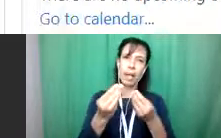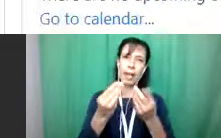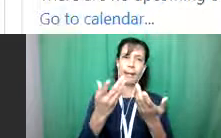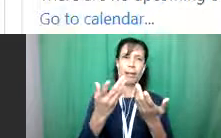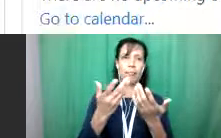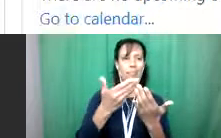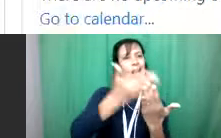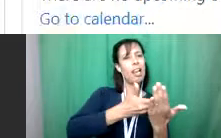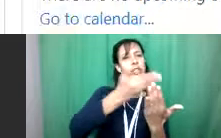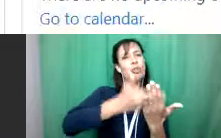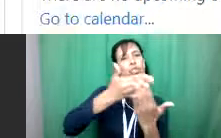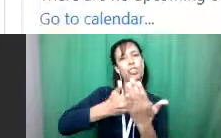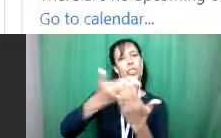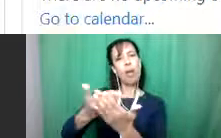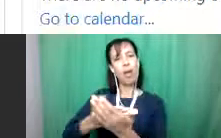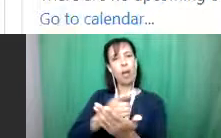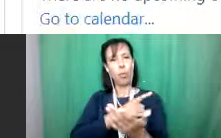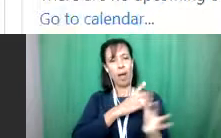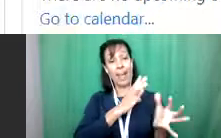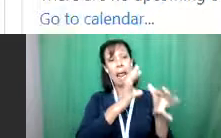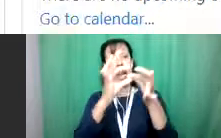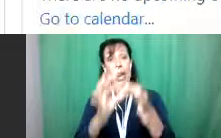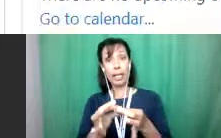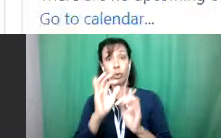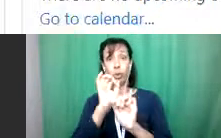relates to your particular focus.